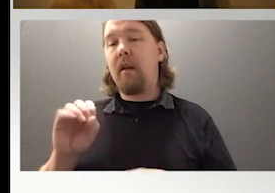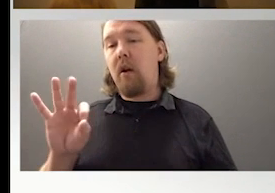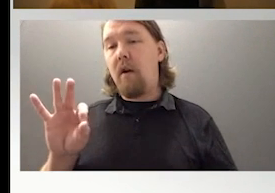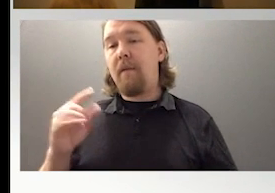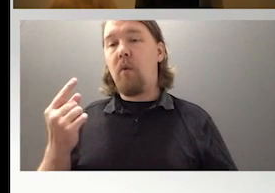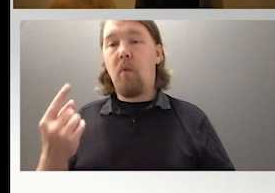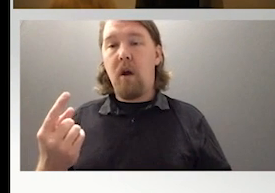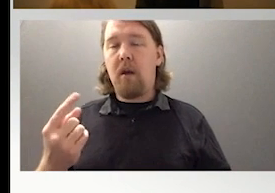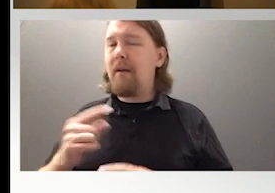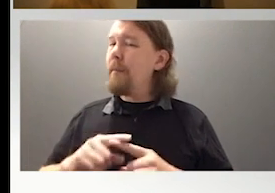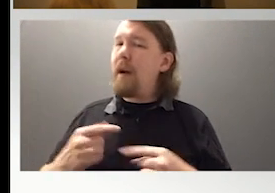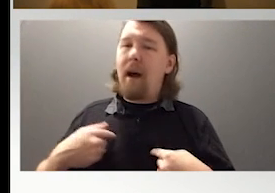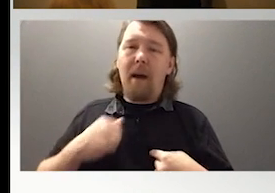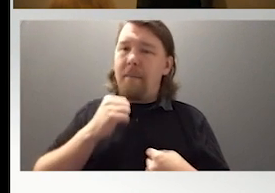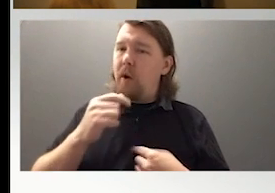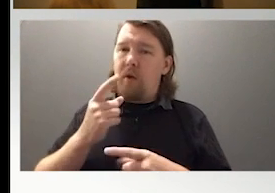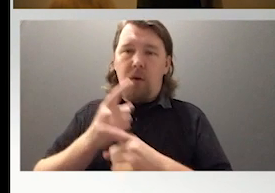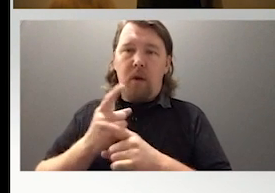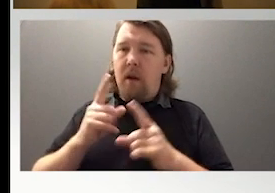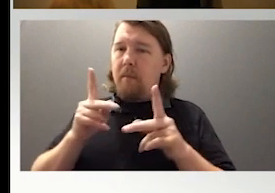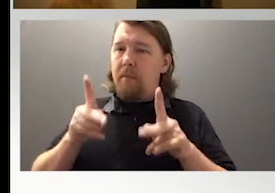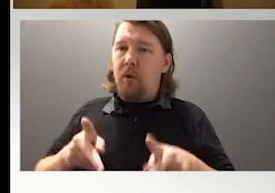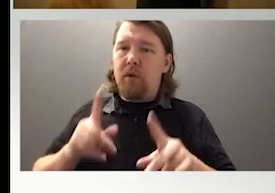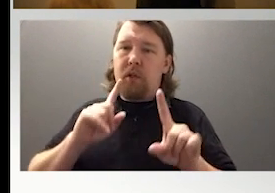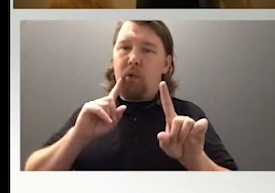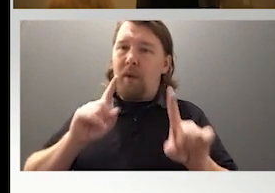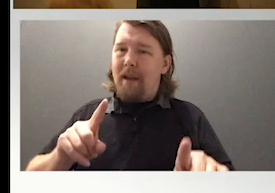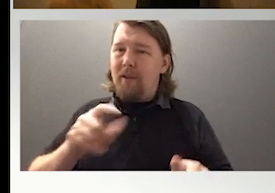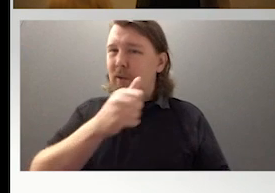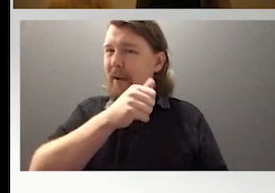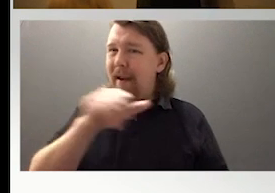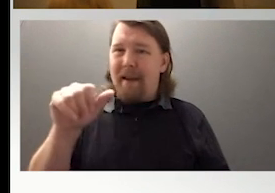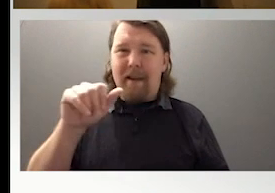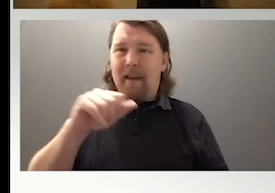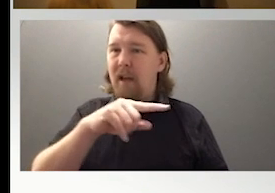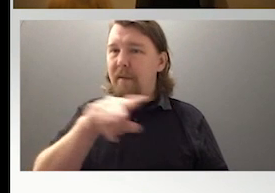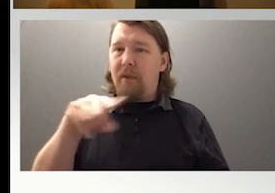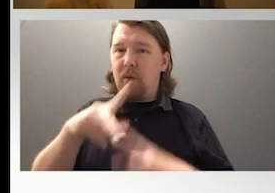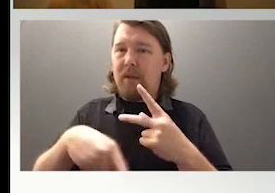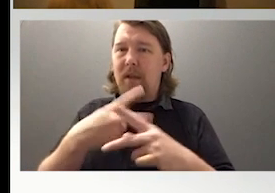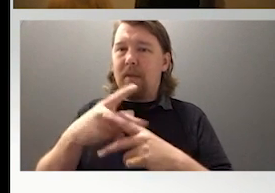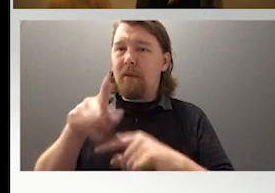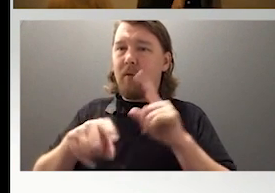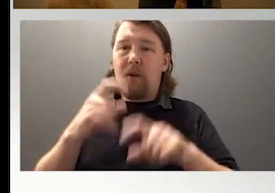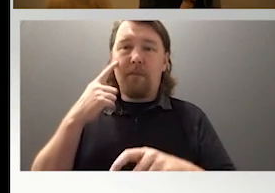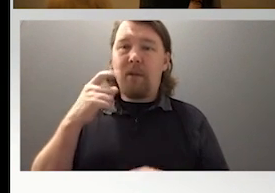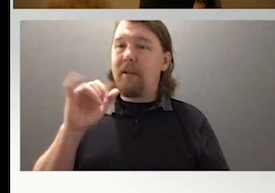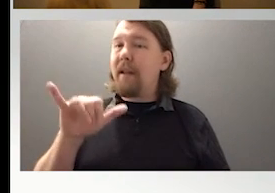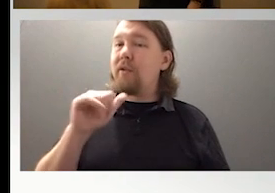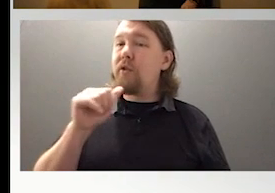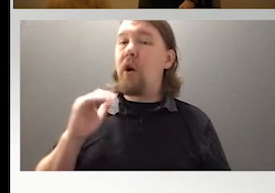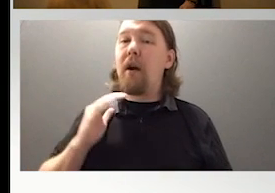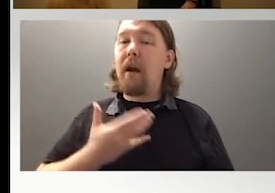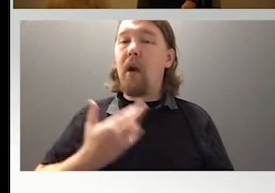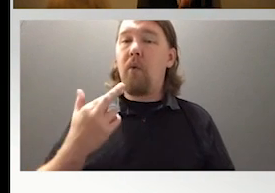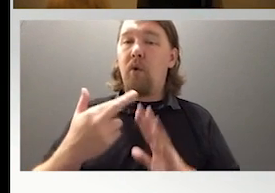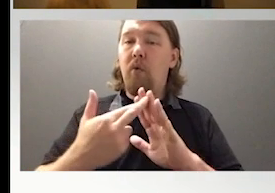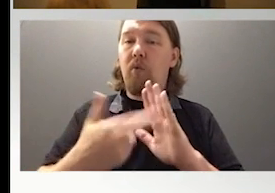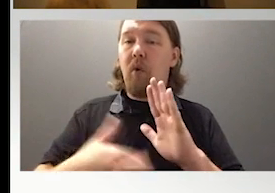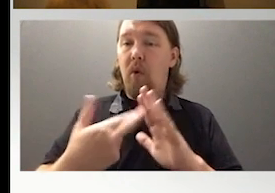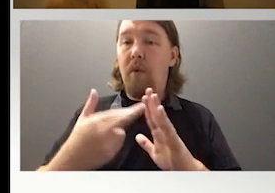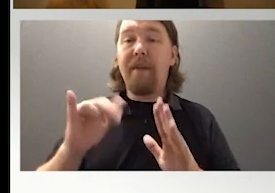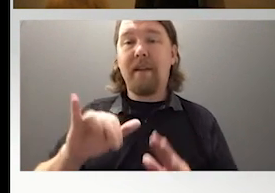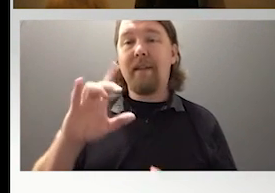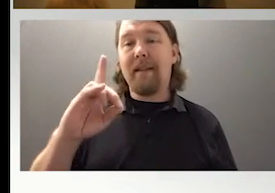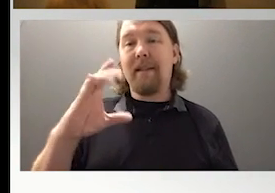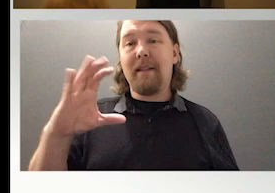am not the right person to answer any of those questions because, again, it's not our role. It's DCF's role, but we have